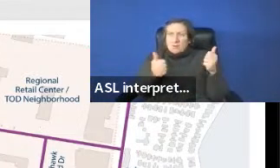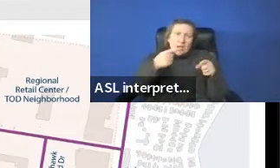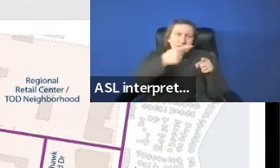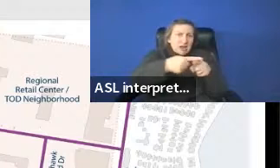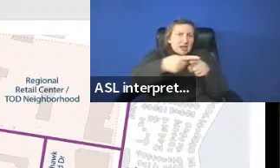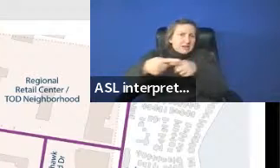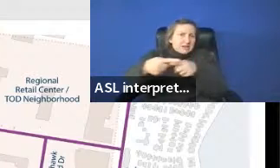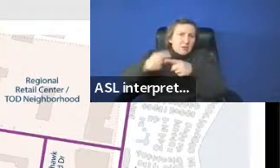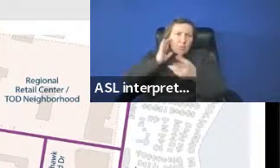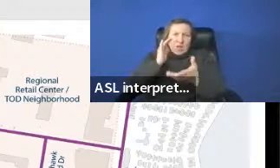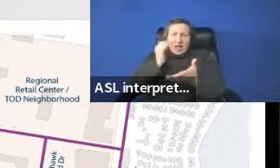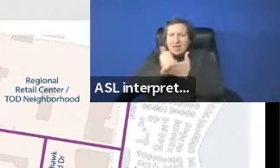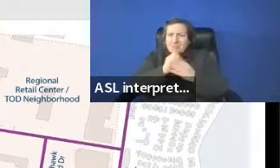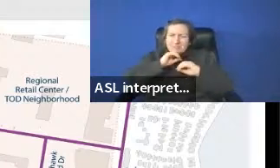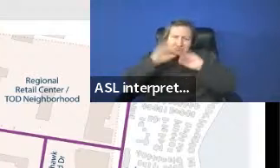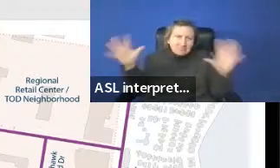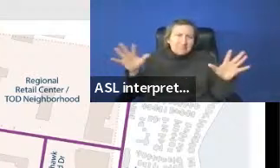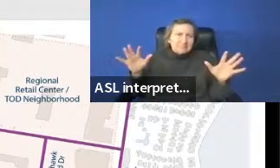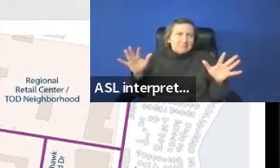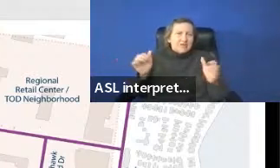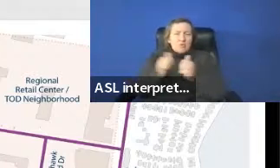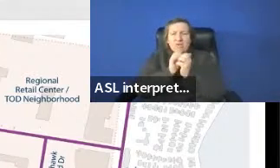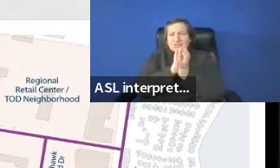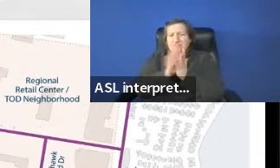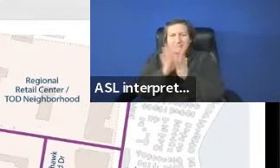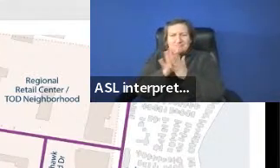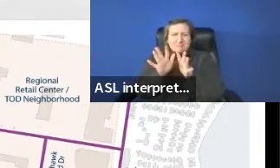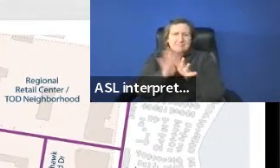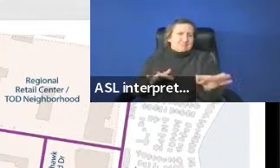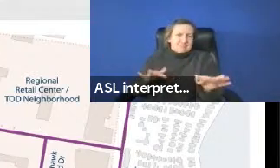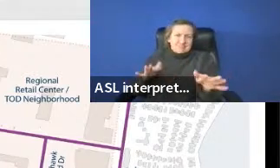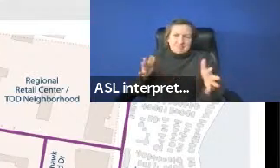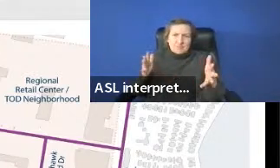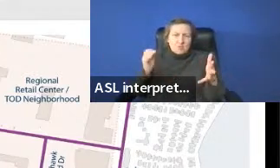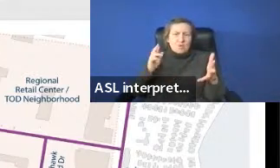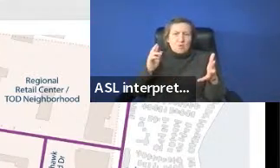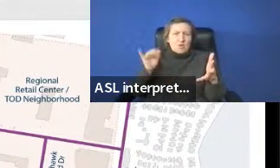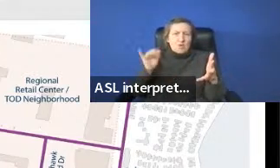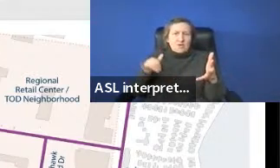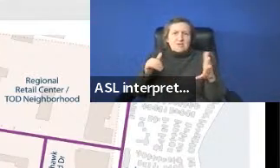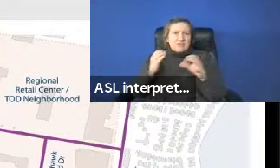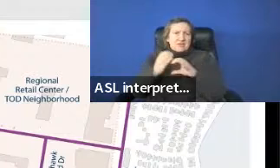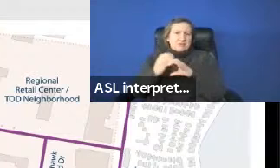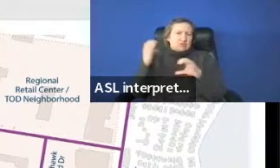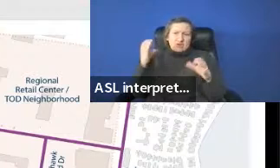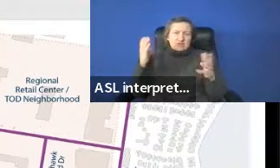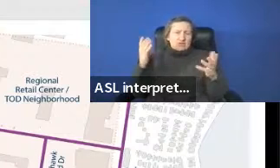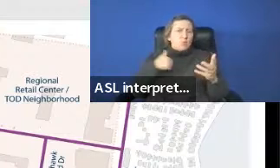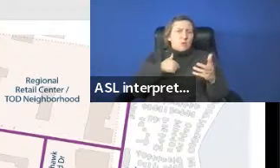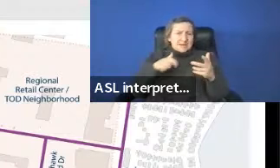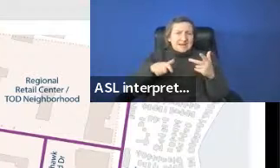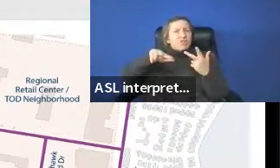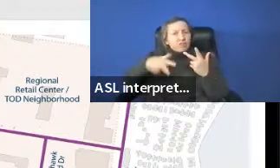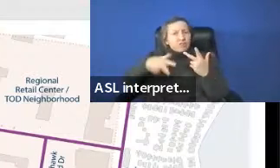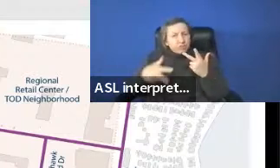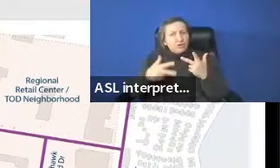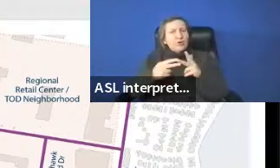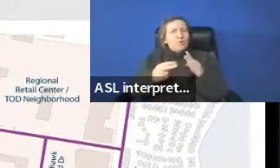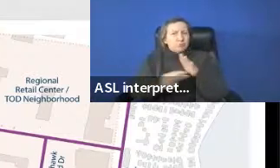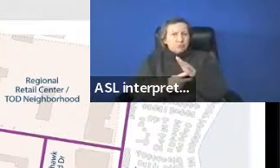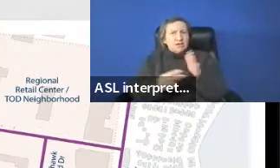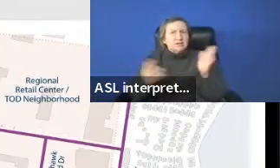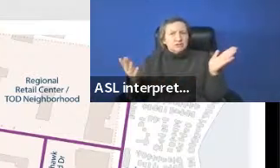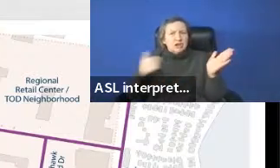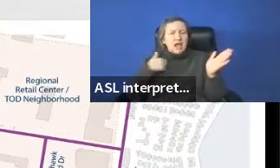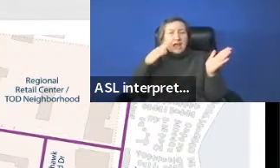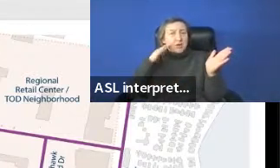do one thing to help congestion or the truck freight. We need a 3rd bridge. And I know you